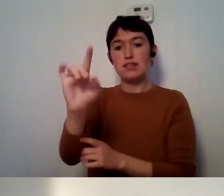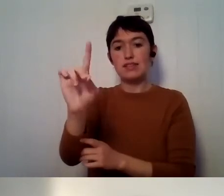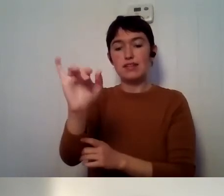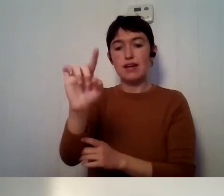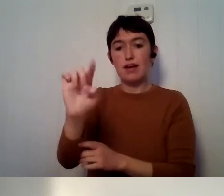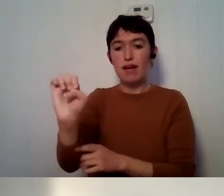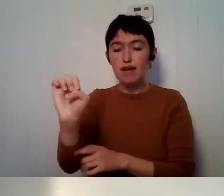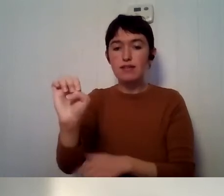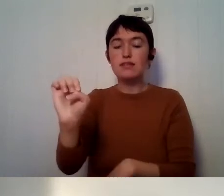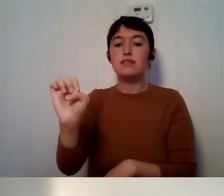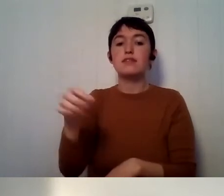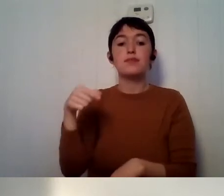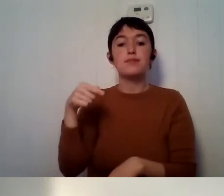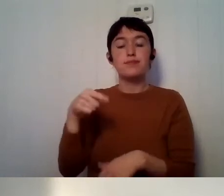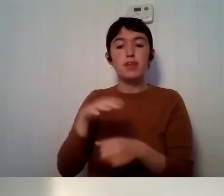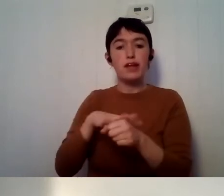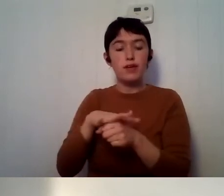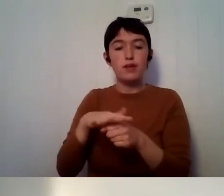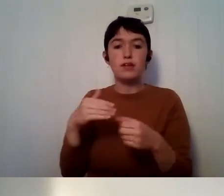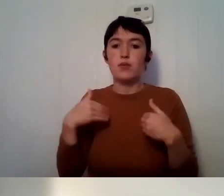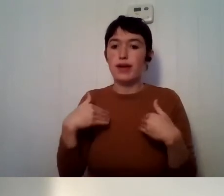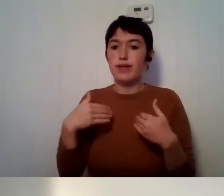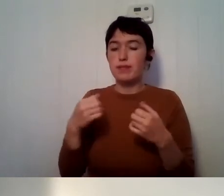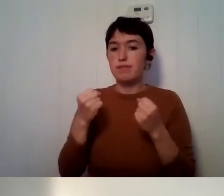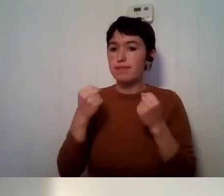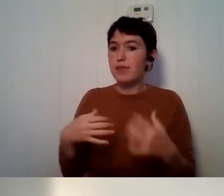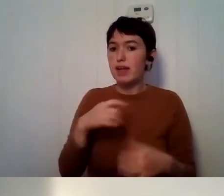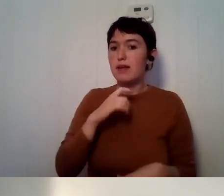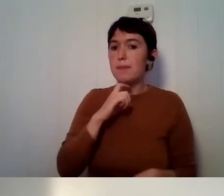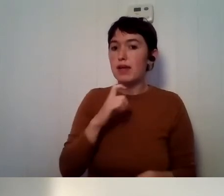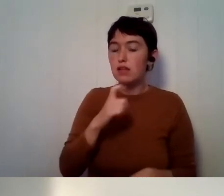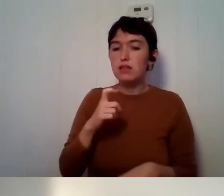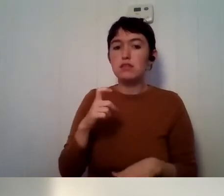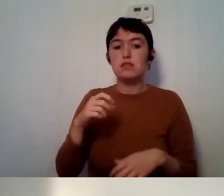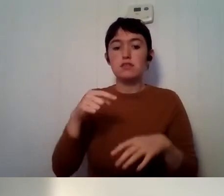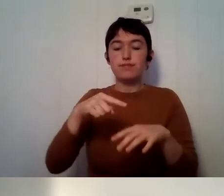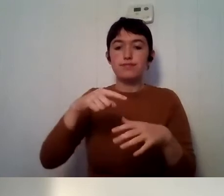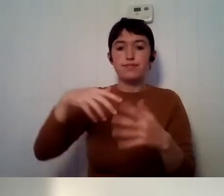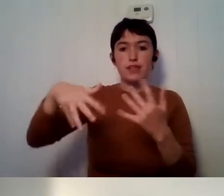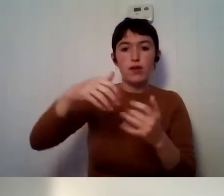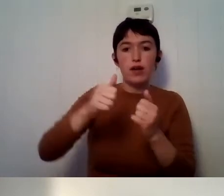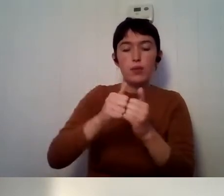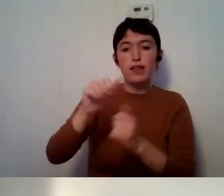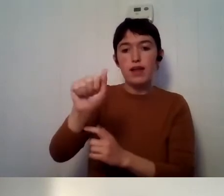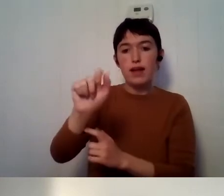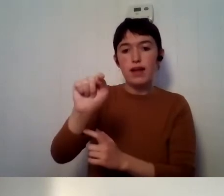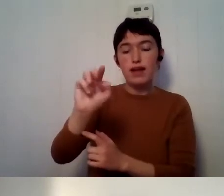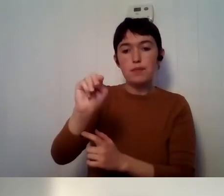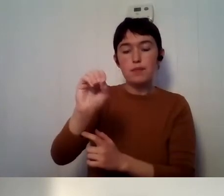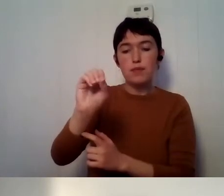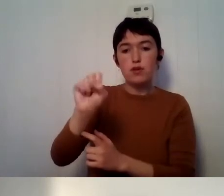you've got high concentrations of these heavy metals, the interaction with the atmosphere causes them to oxidize, they turn